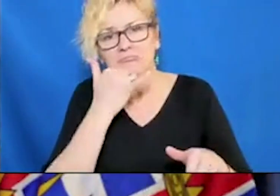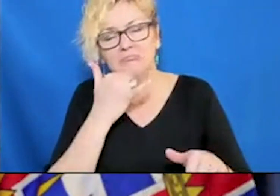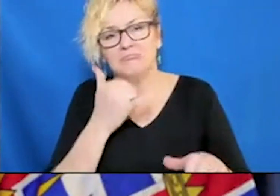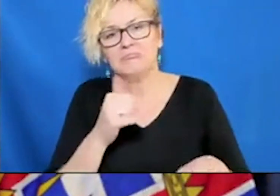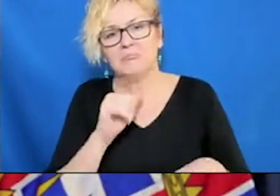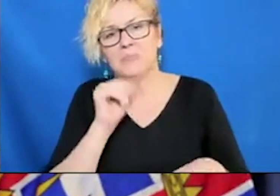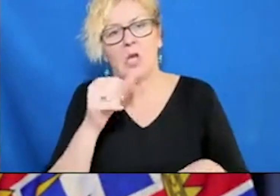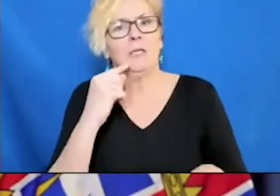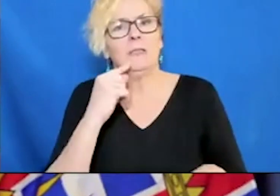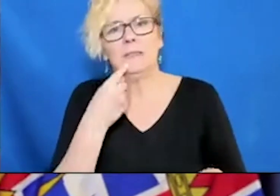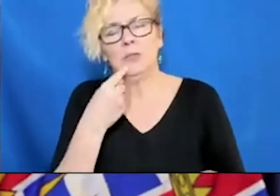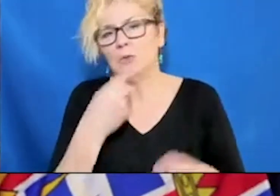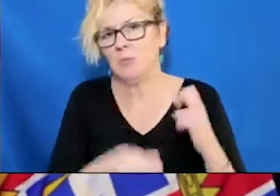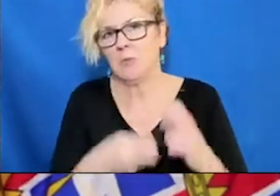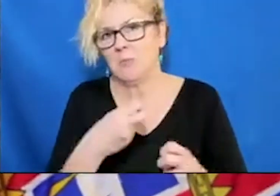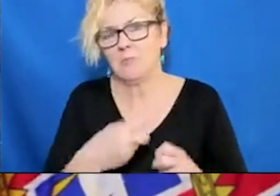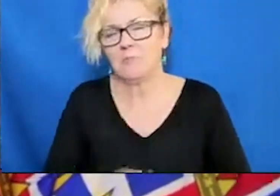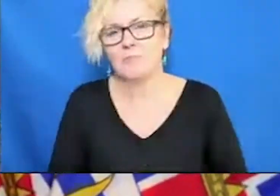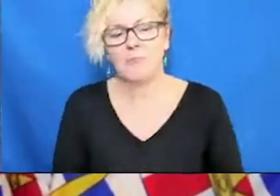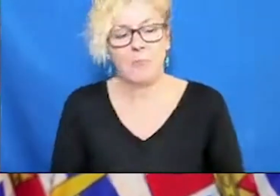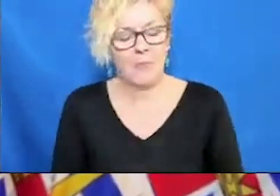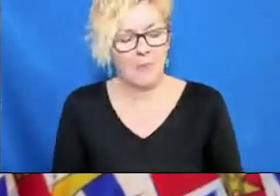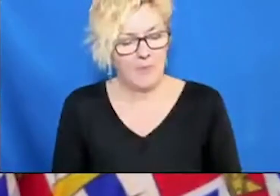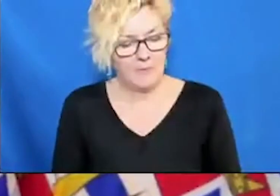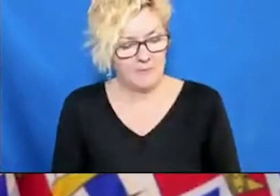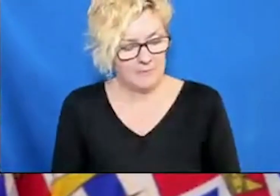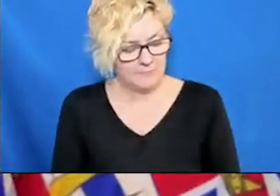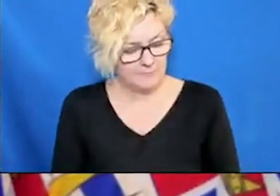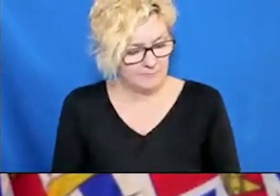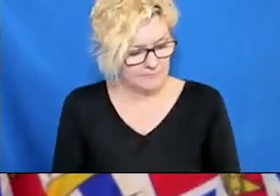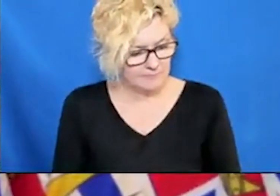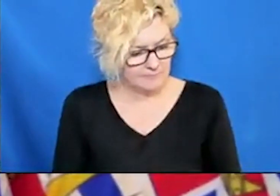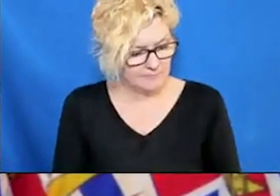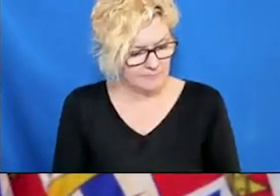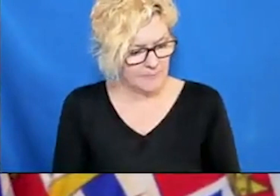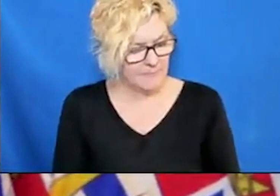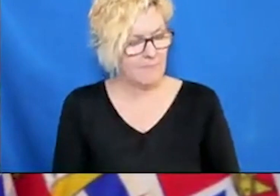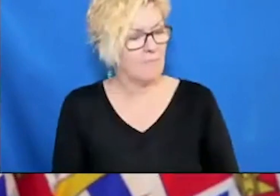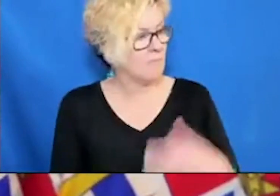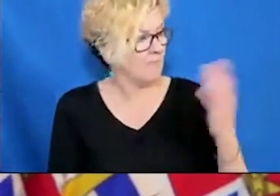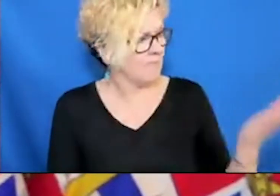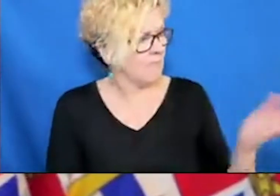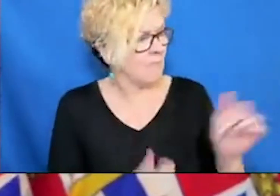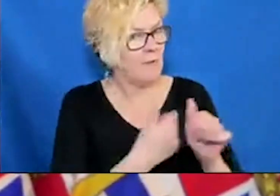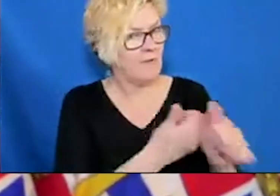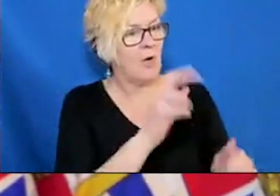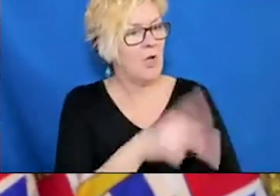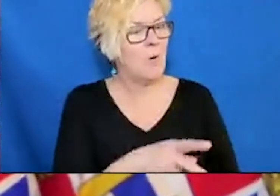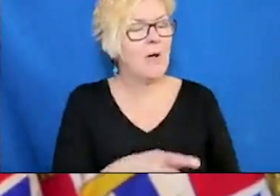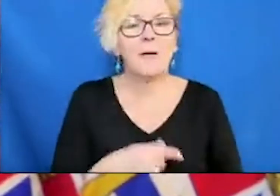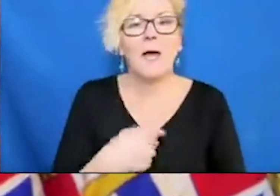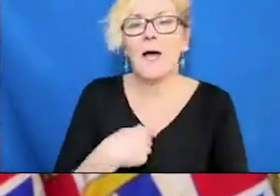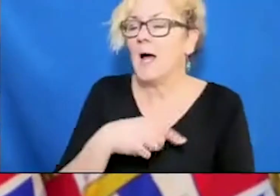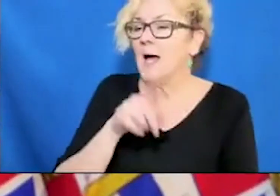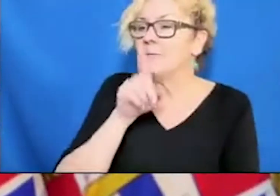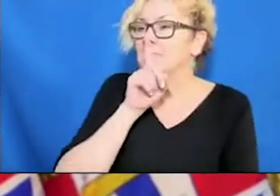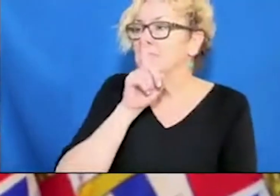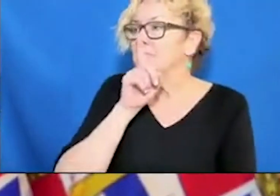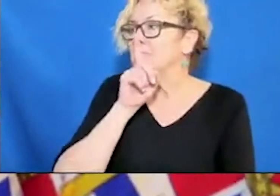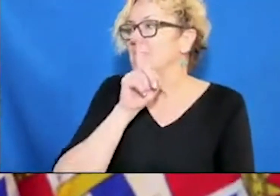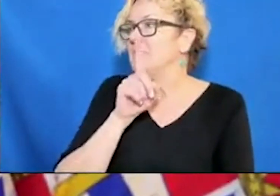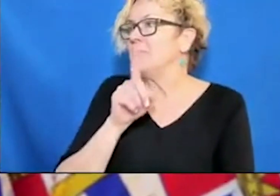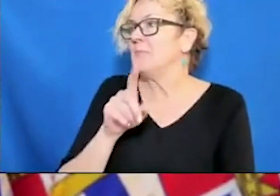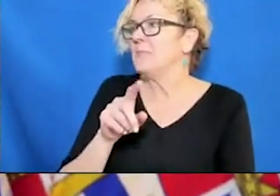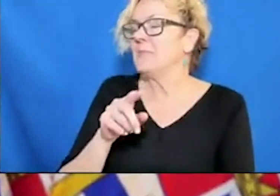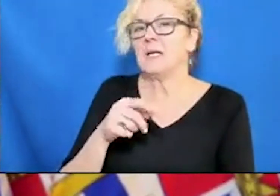Richard, do you have a follow-up? I do. I wasn't suggesting there was a conspiracy theory, but you keep saying a majority of people are following the rules.